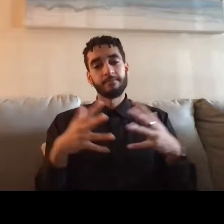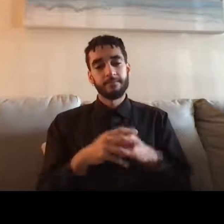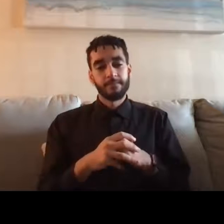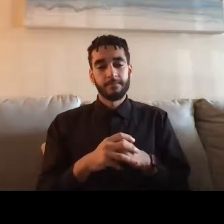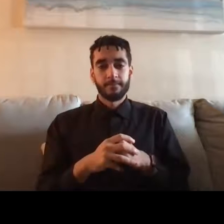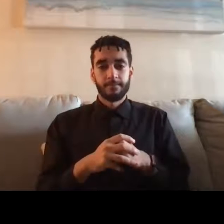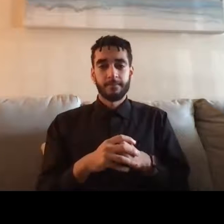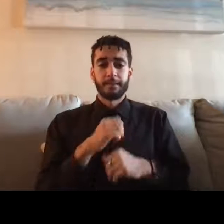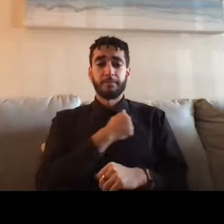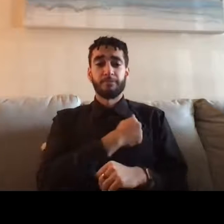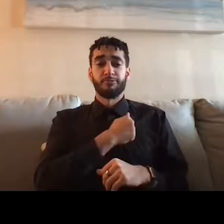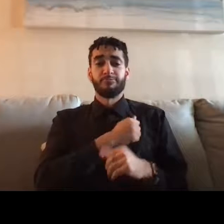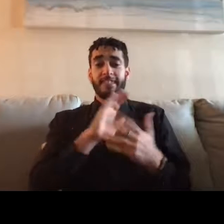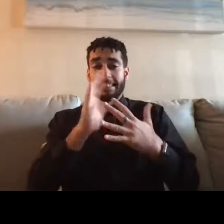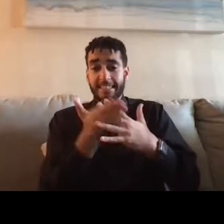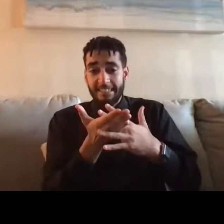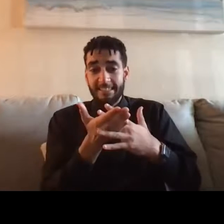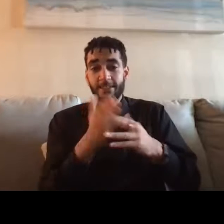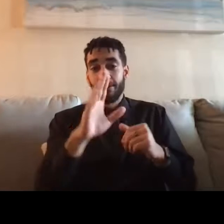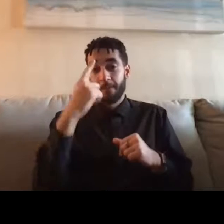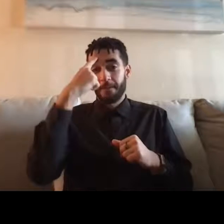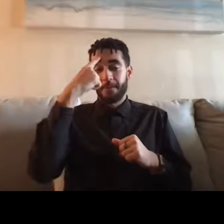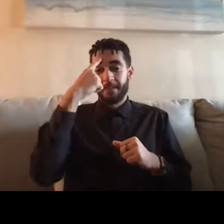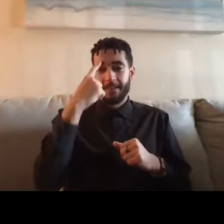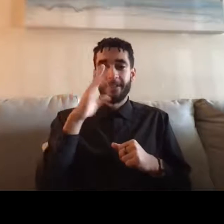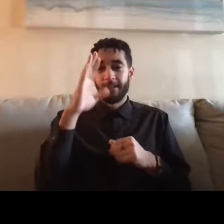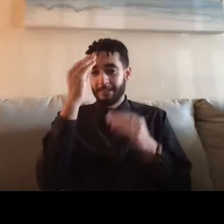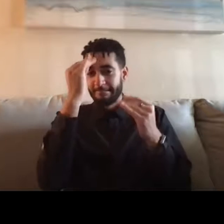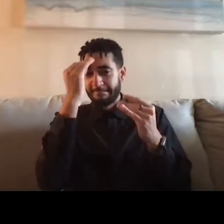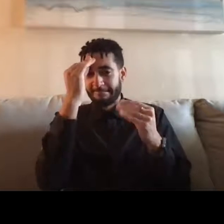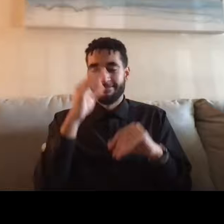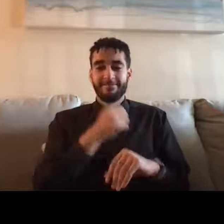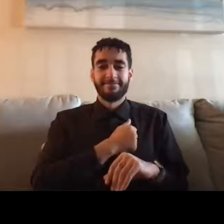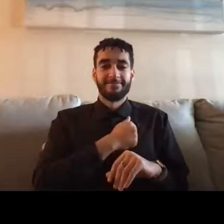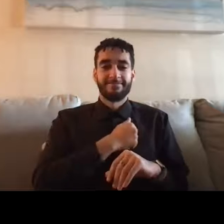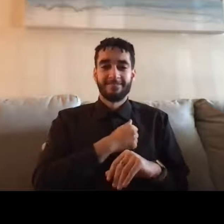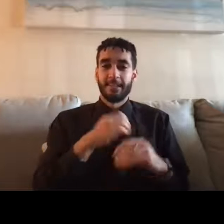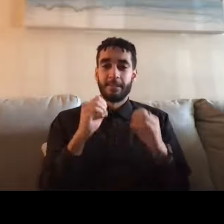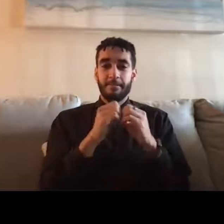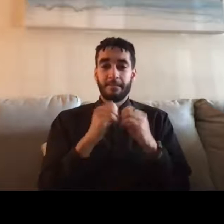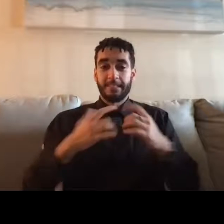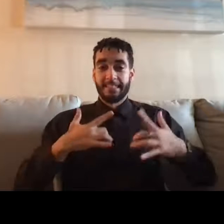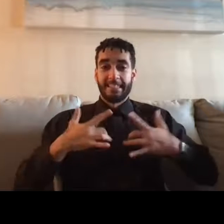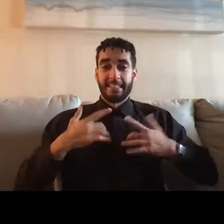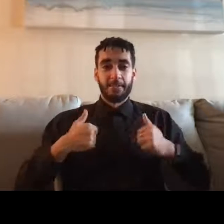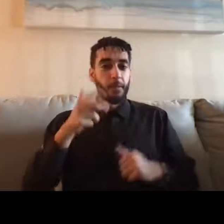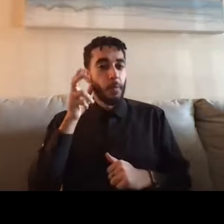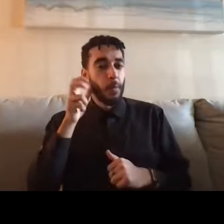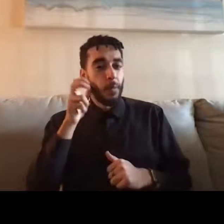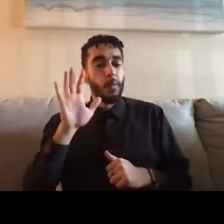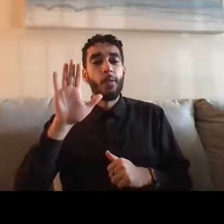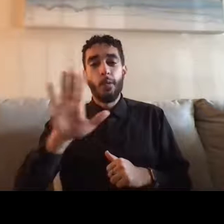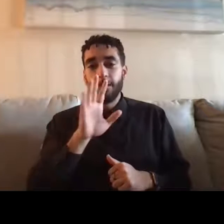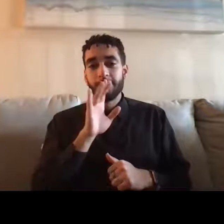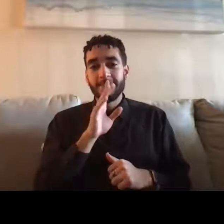Barbara, sorry to interrupt your train of thought and thinking. Probably more exciting for me to hear what you're